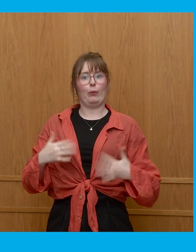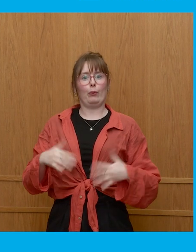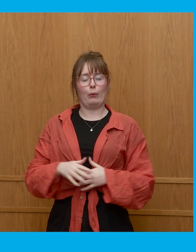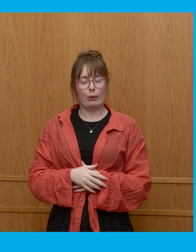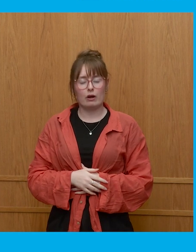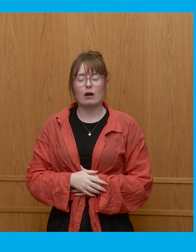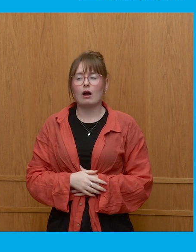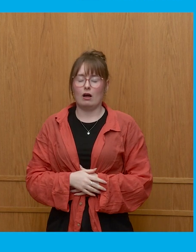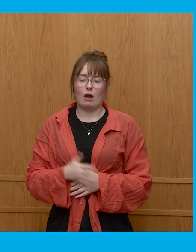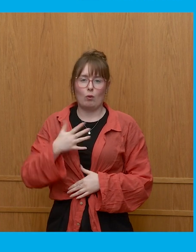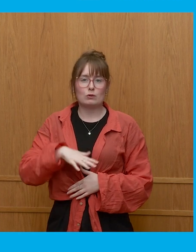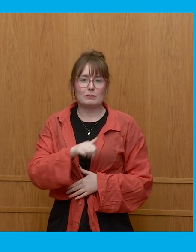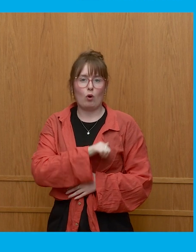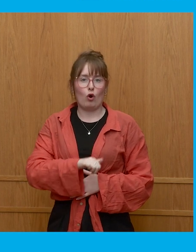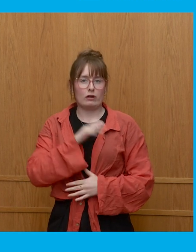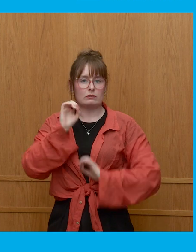I'll be very honest.